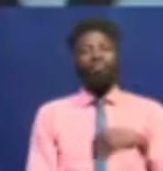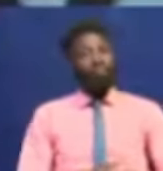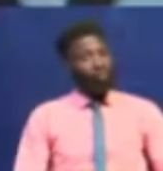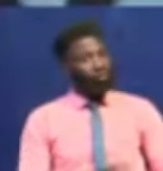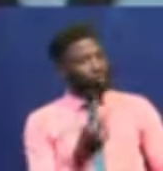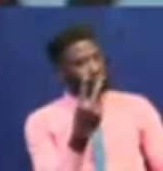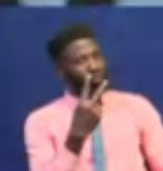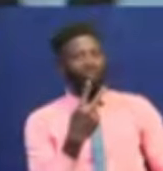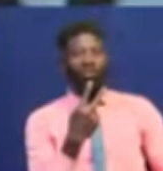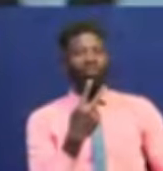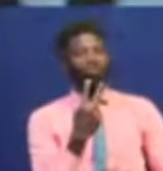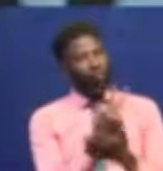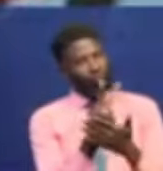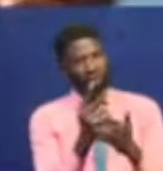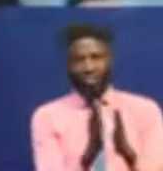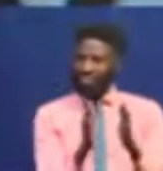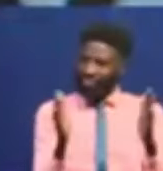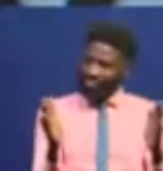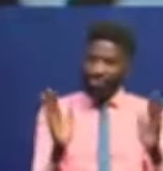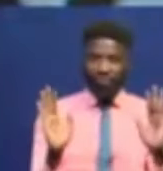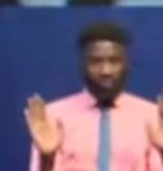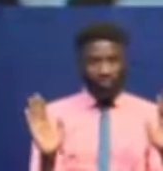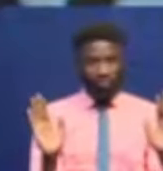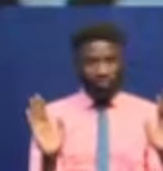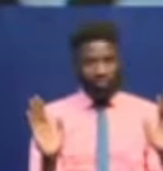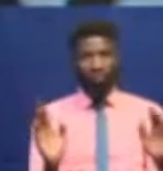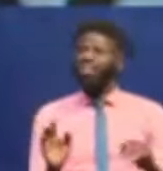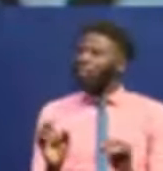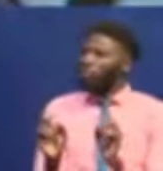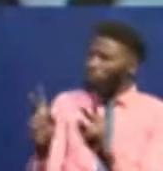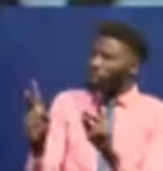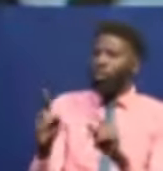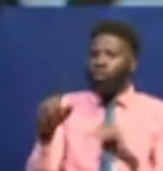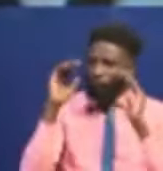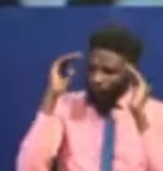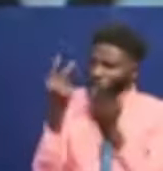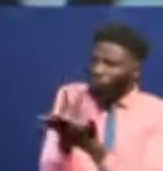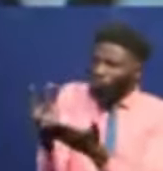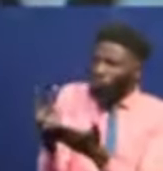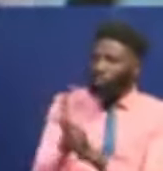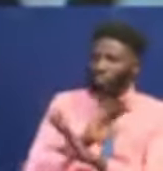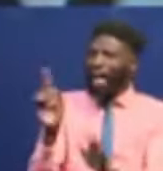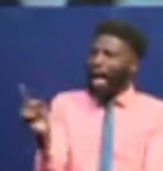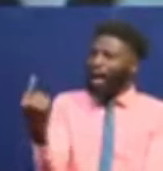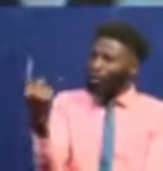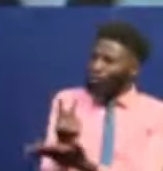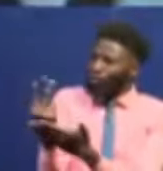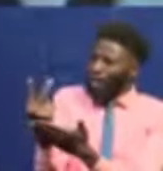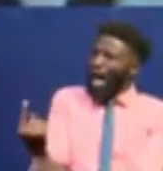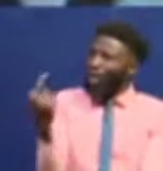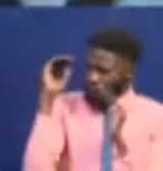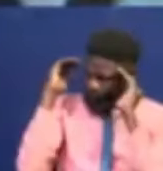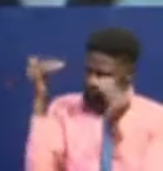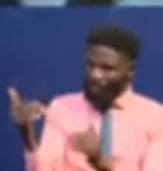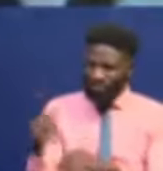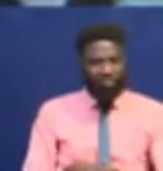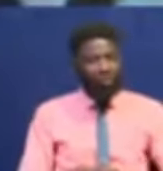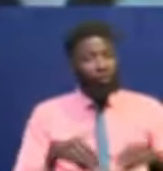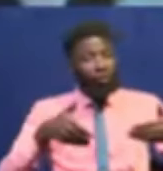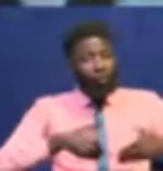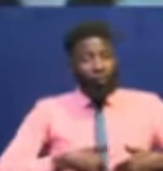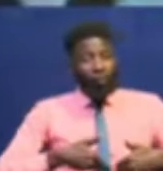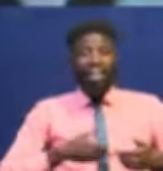2 weeks, please. No, it's okay. It's the 2 weeks. Yes. But don't look at the 2 weeks in isolation. The young people we have in